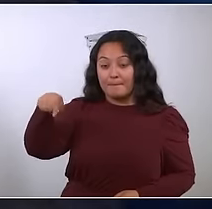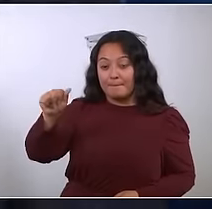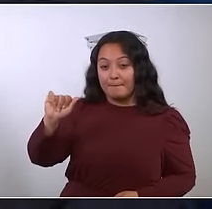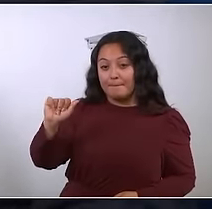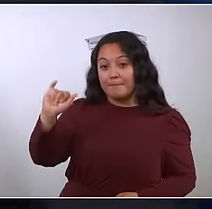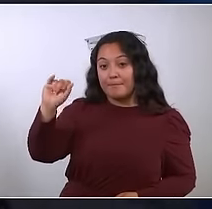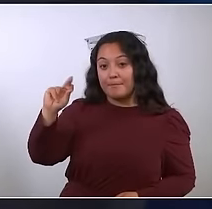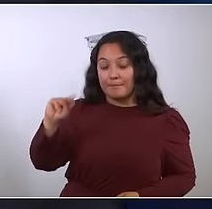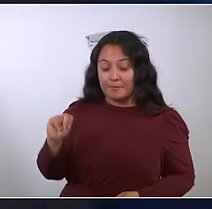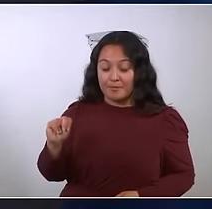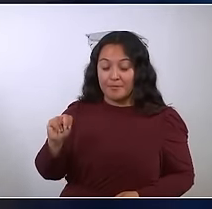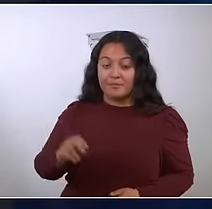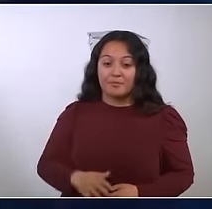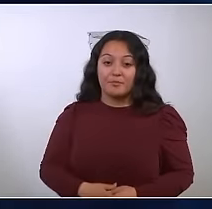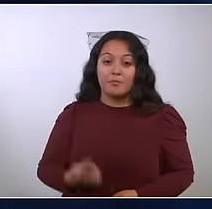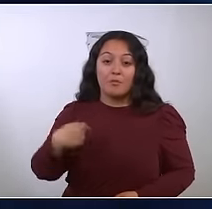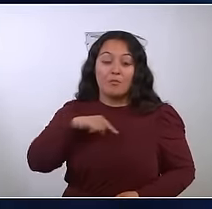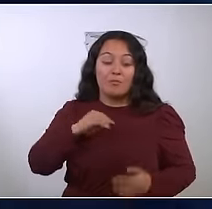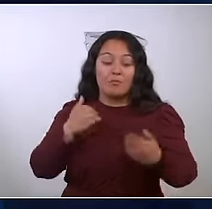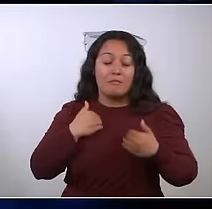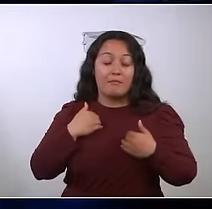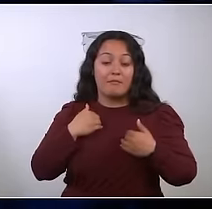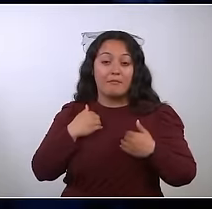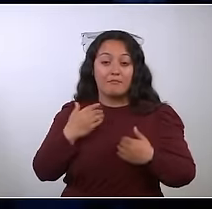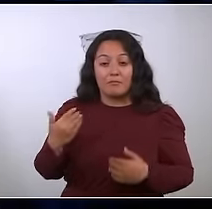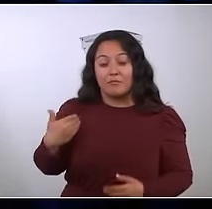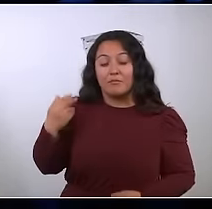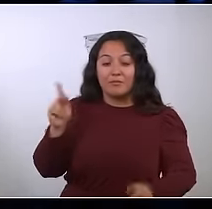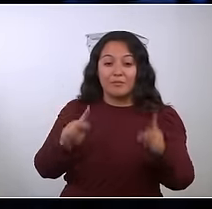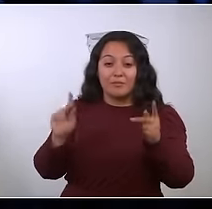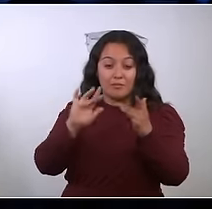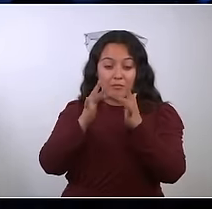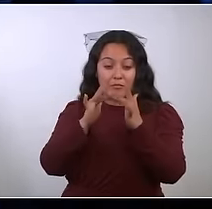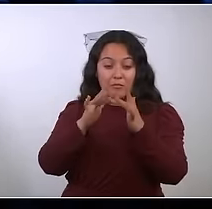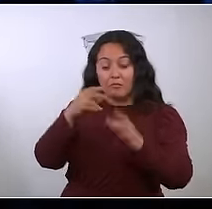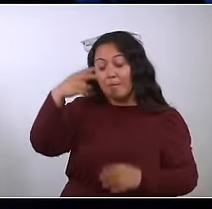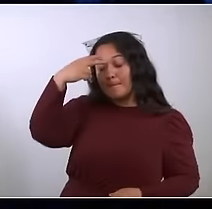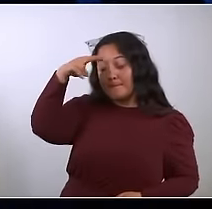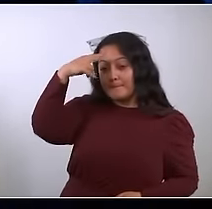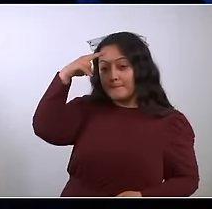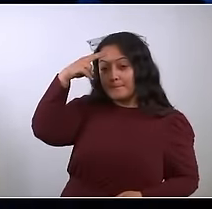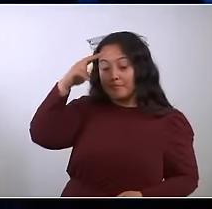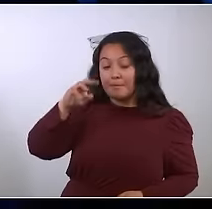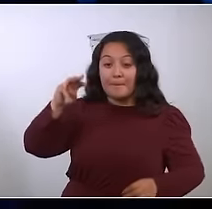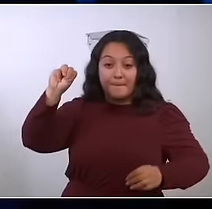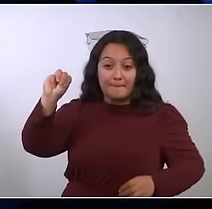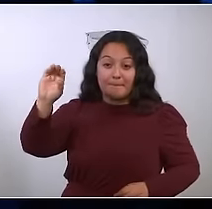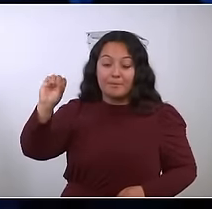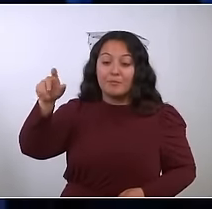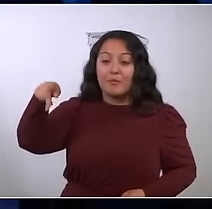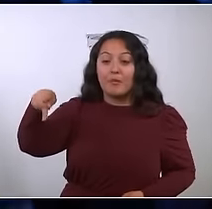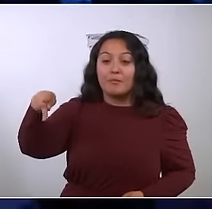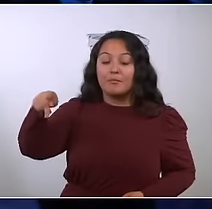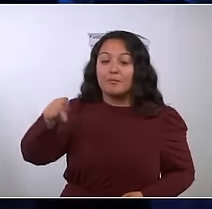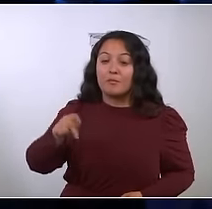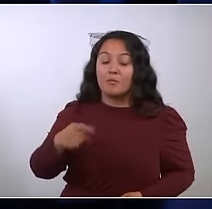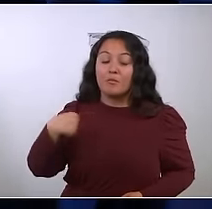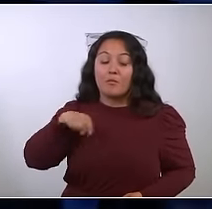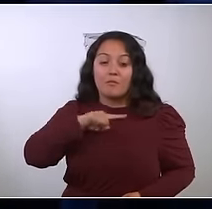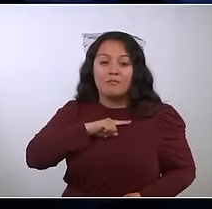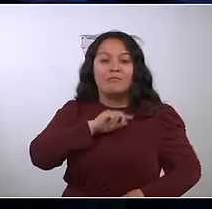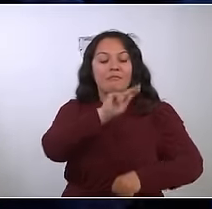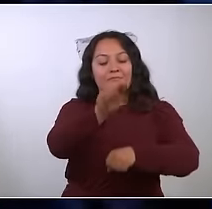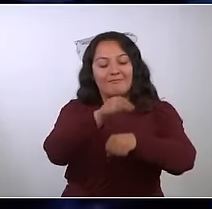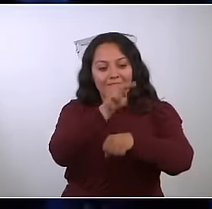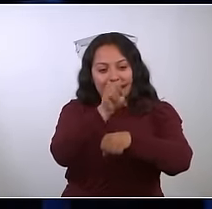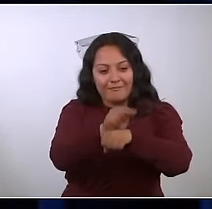Tenemos jóvenes que están conectados desde México. Young people that are connected from Mexico. Los mensajeros de paz ya no somos nacional. The